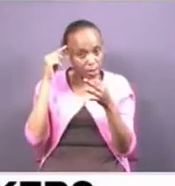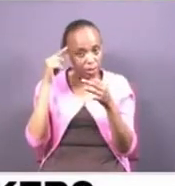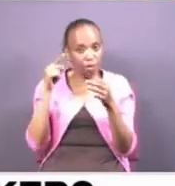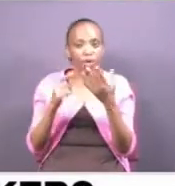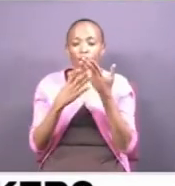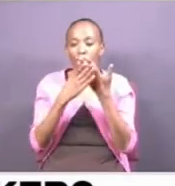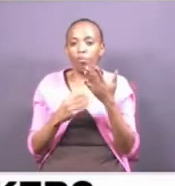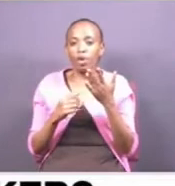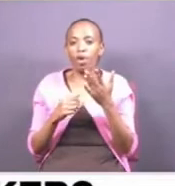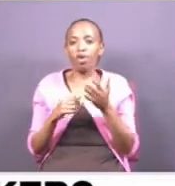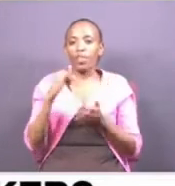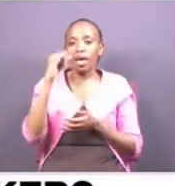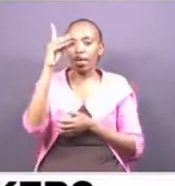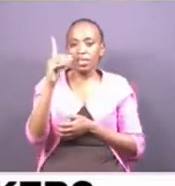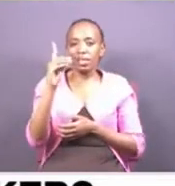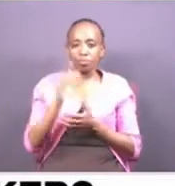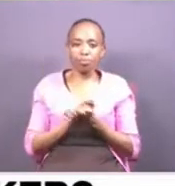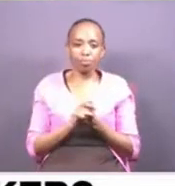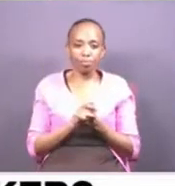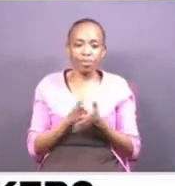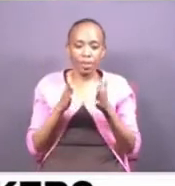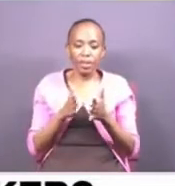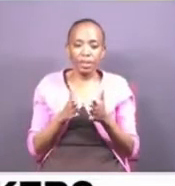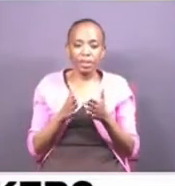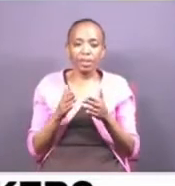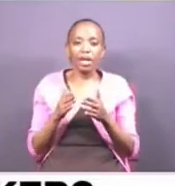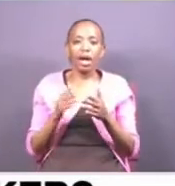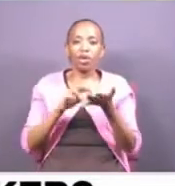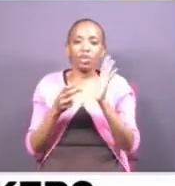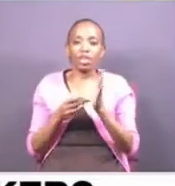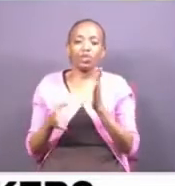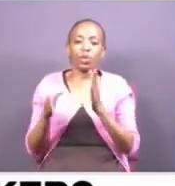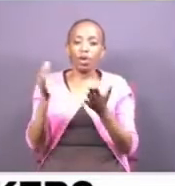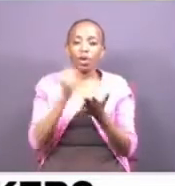copy of their identification documents. This is a contractual office.